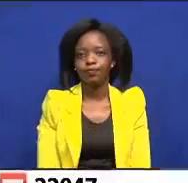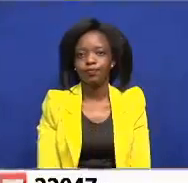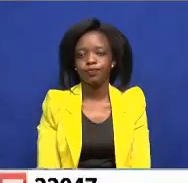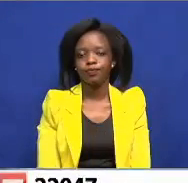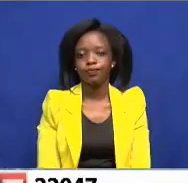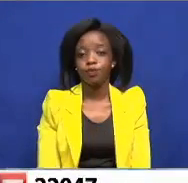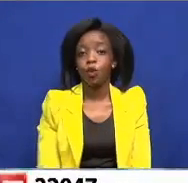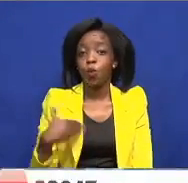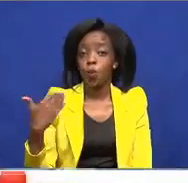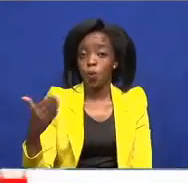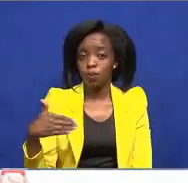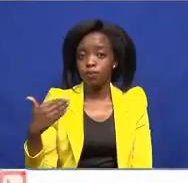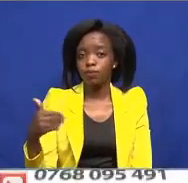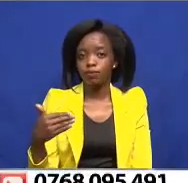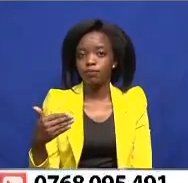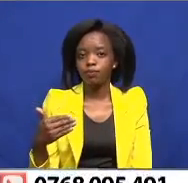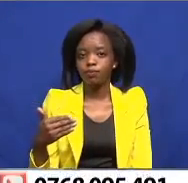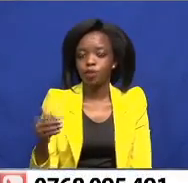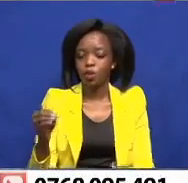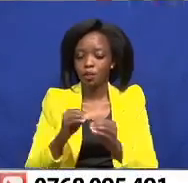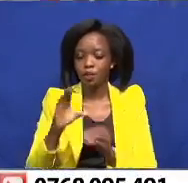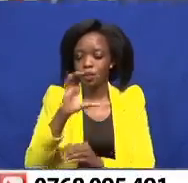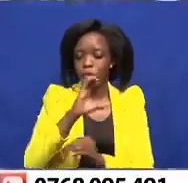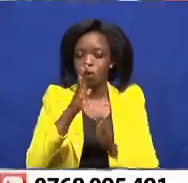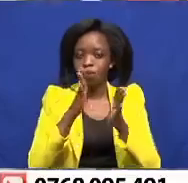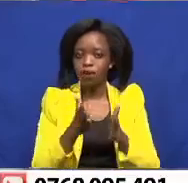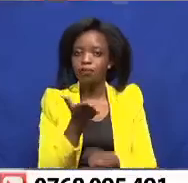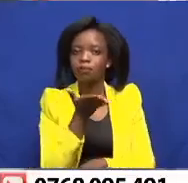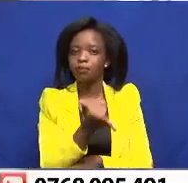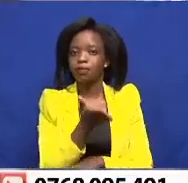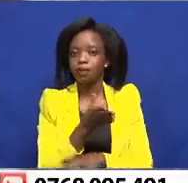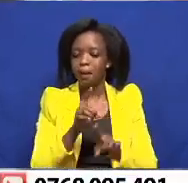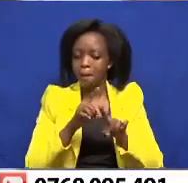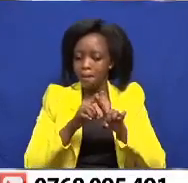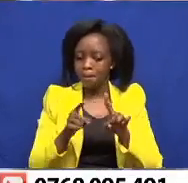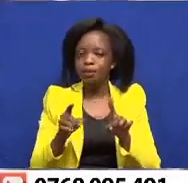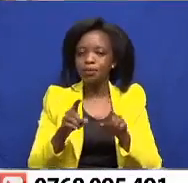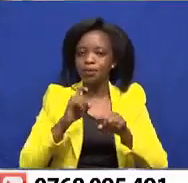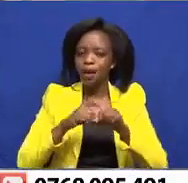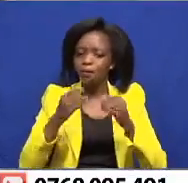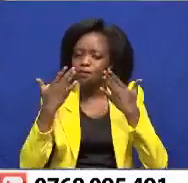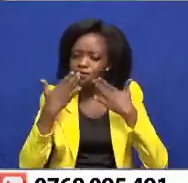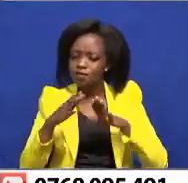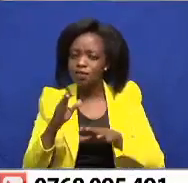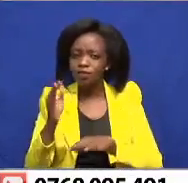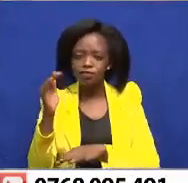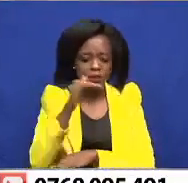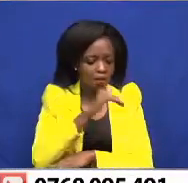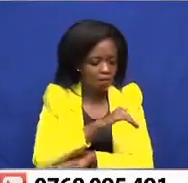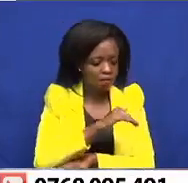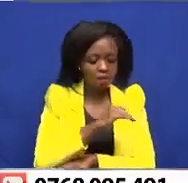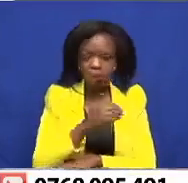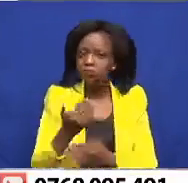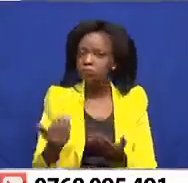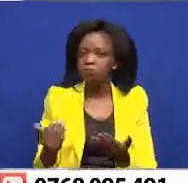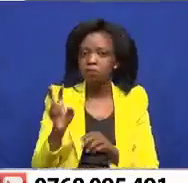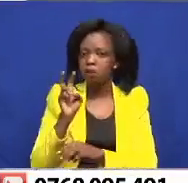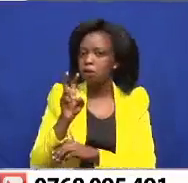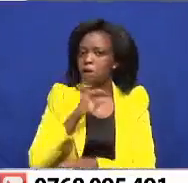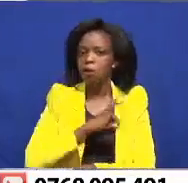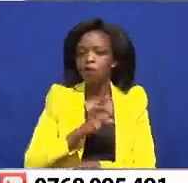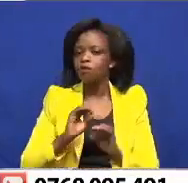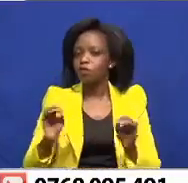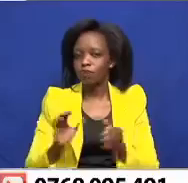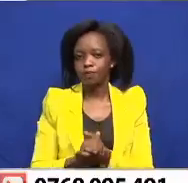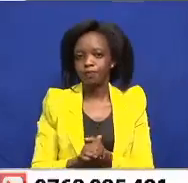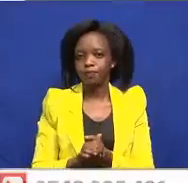On a daily basis, you will find contractors here, but at the end of the day, nothing much to take home. A day before